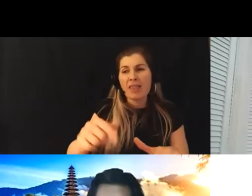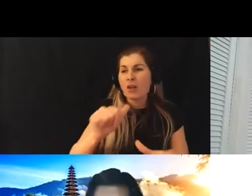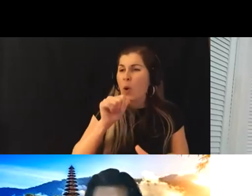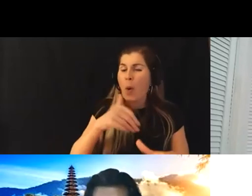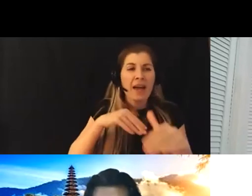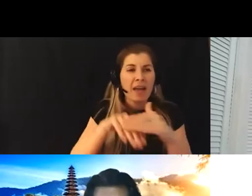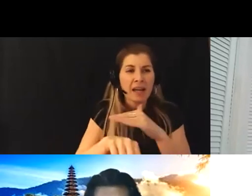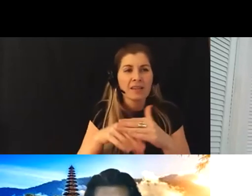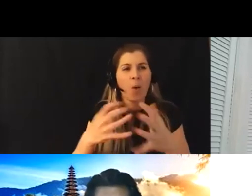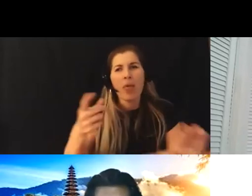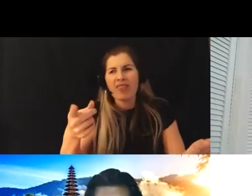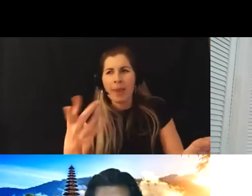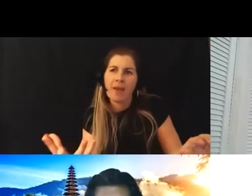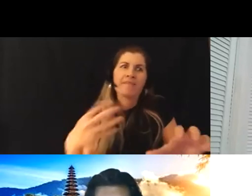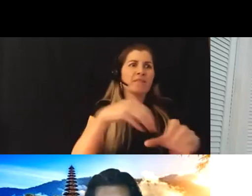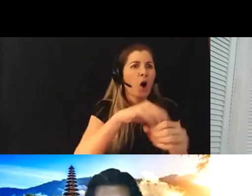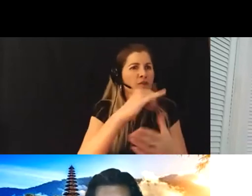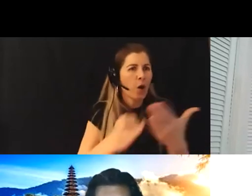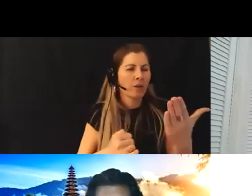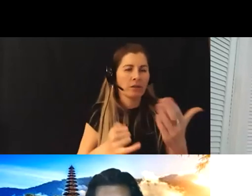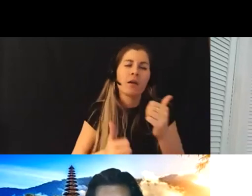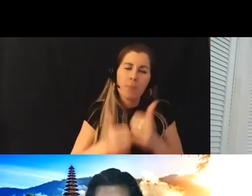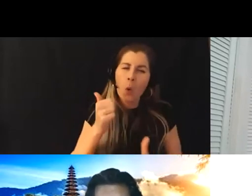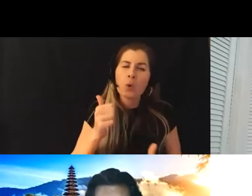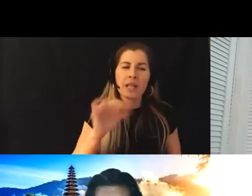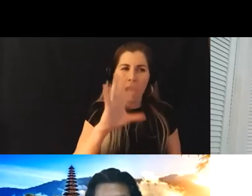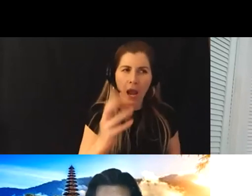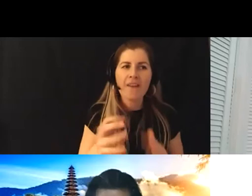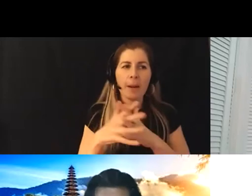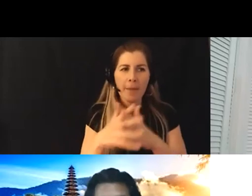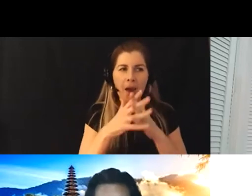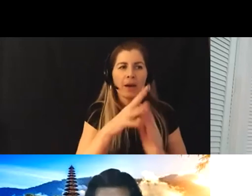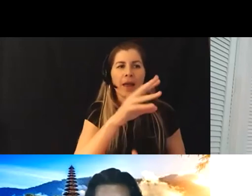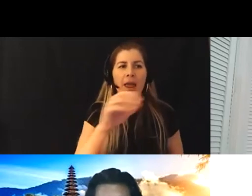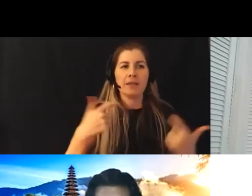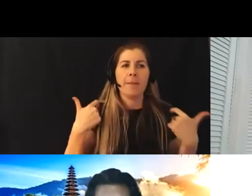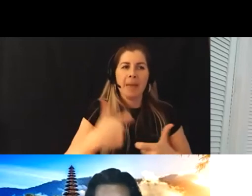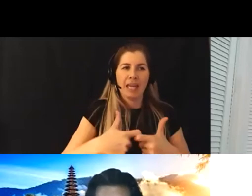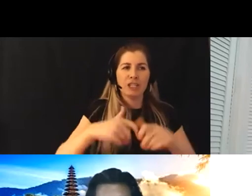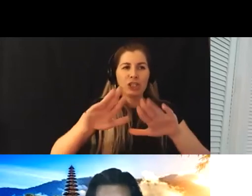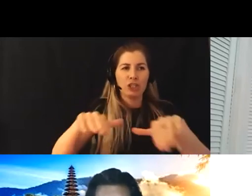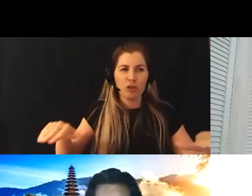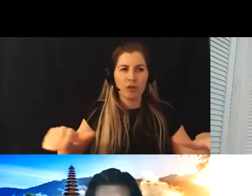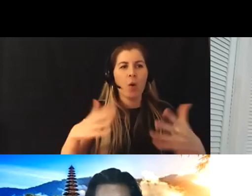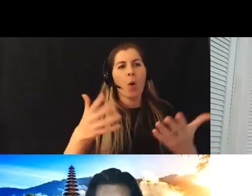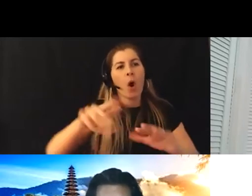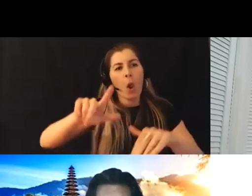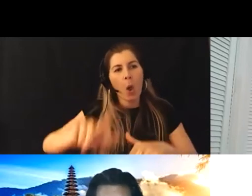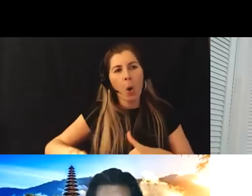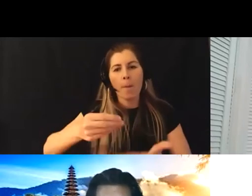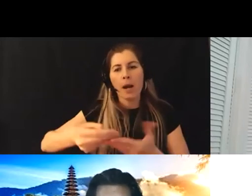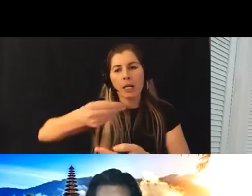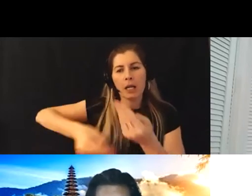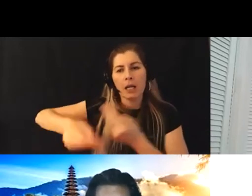to participate in the arts, primarily African-American kids and Latino kids, primarily kids from low socioeconomic backgrounds or